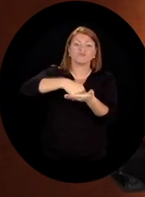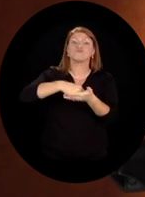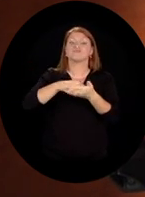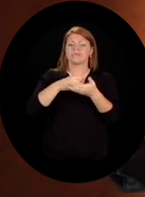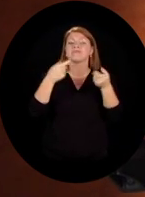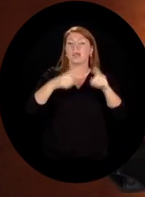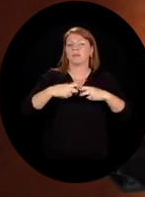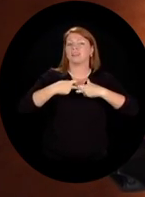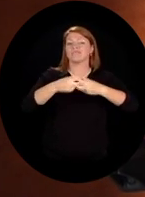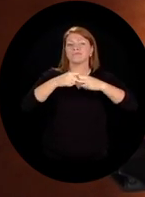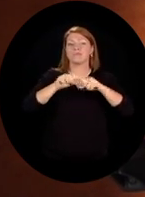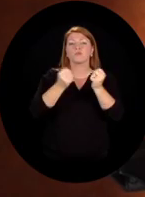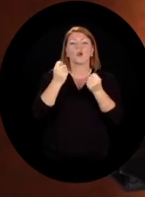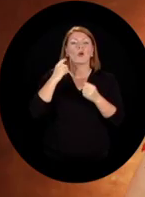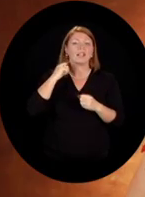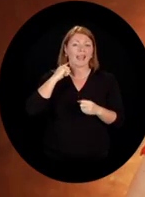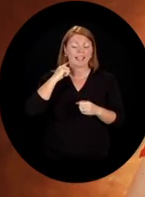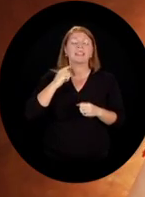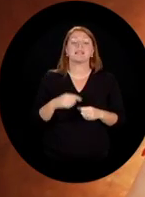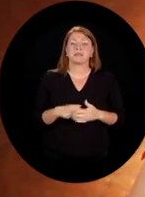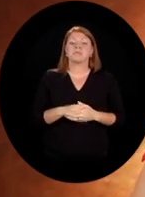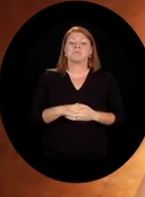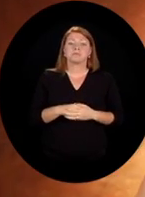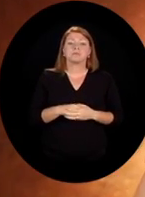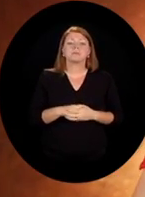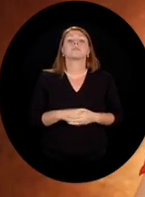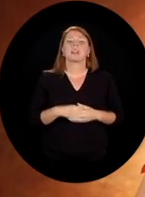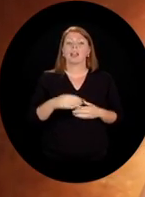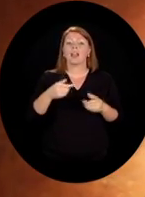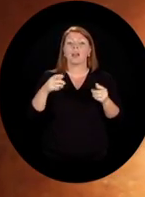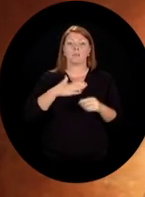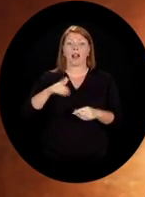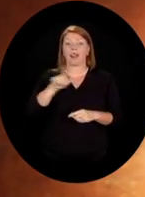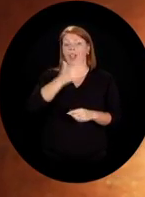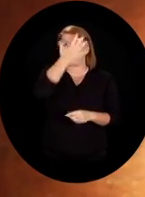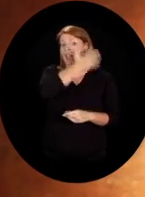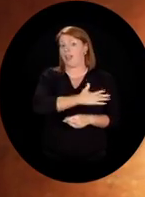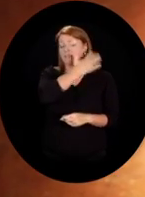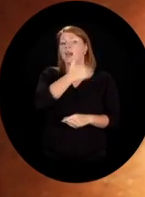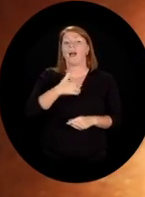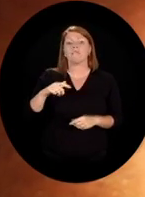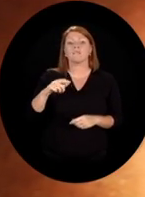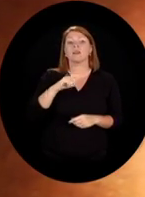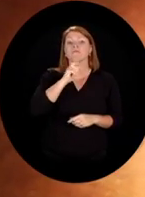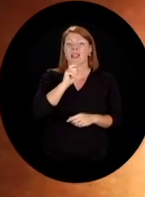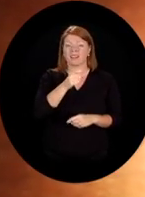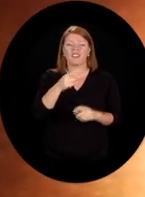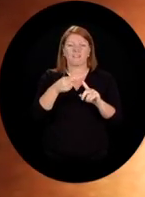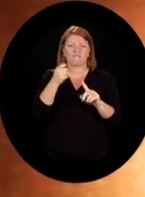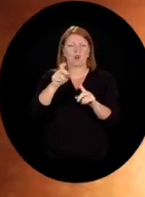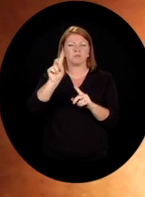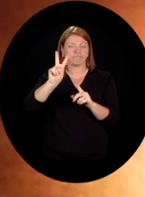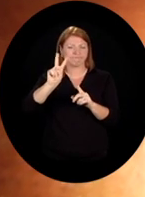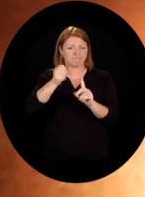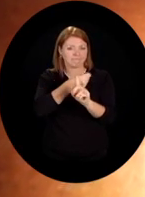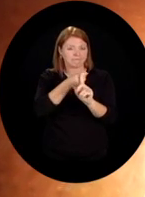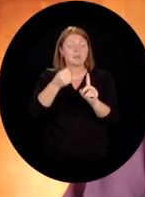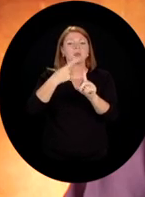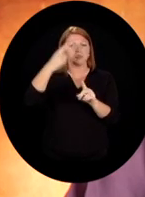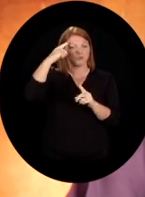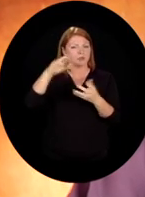head and broke my neck. I have metal on the whole left side from domestic violence, and I have brain